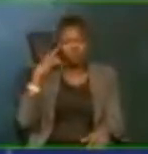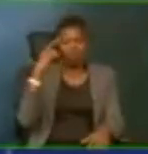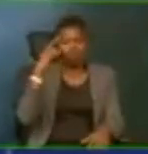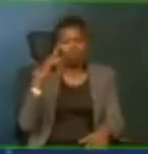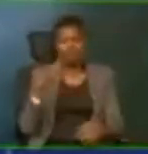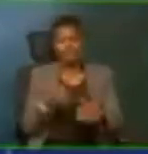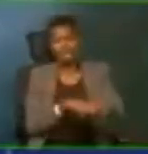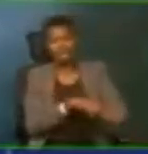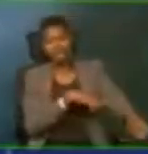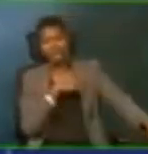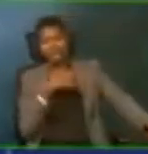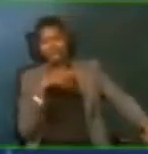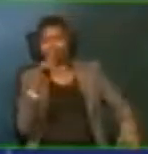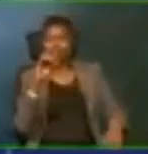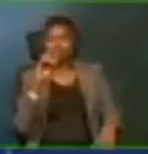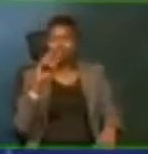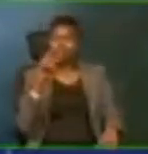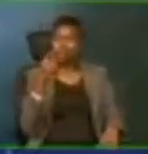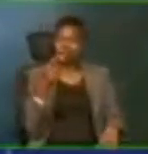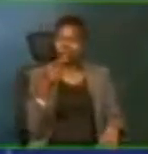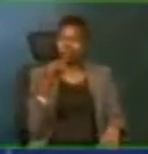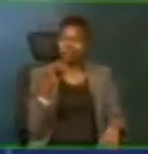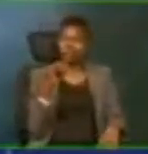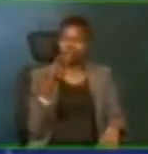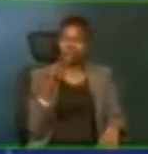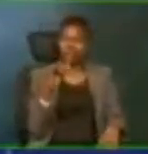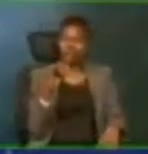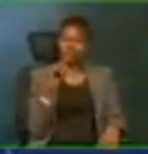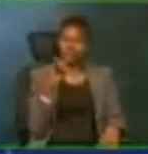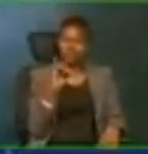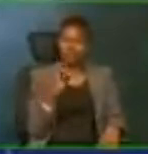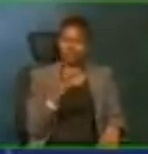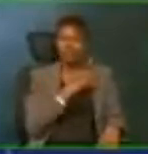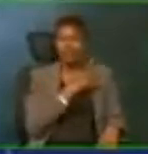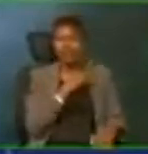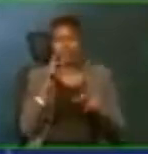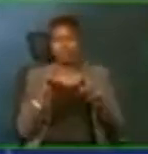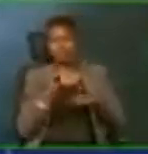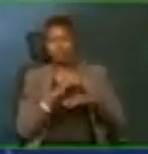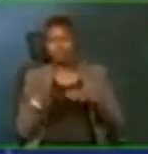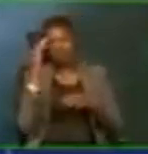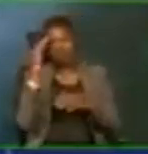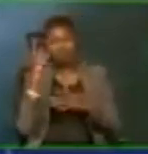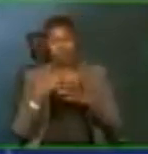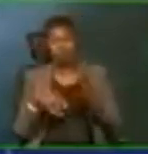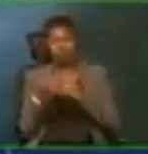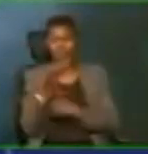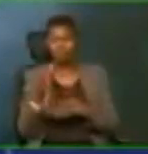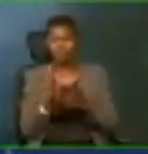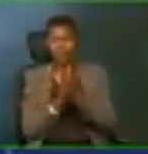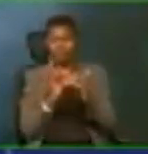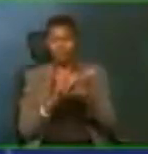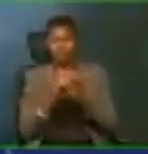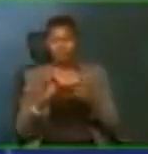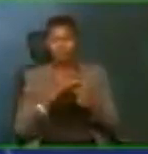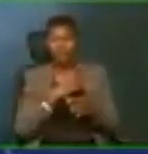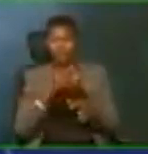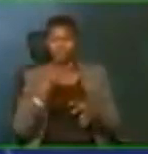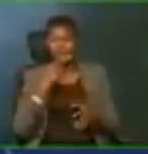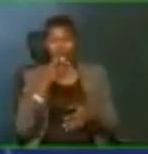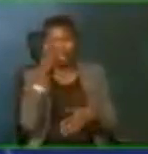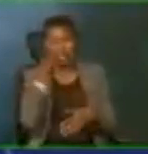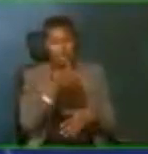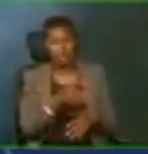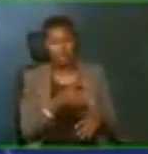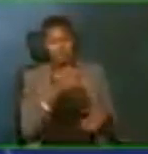other words, people don't know what God has asked you to do, and you are there laboring, and you have to stay a long time regardless of what you